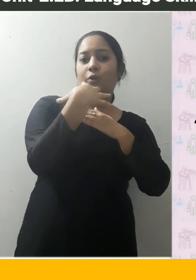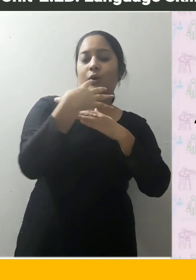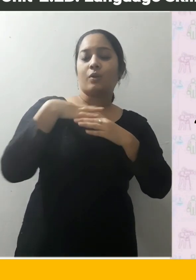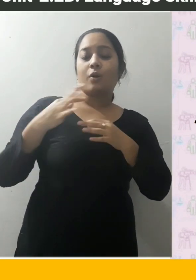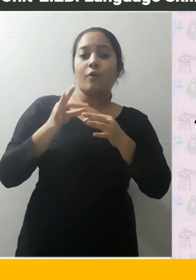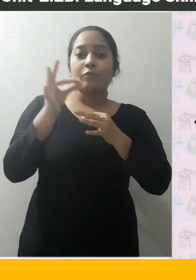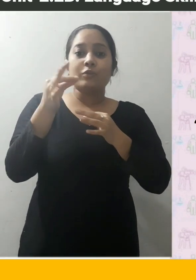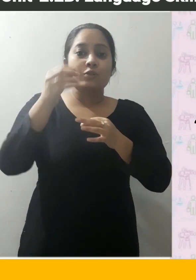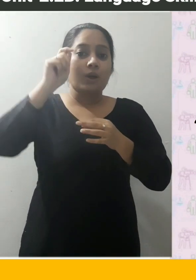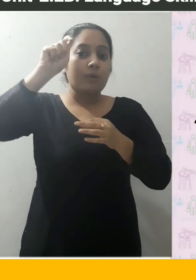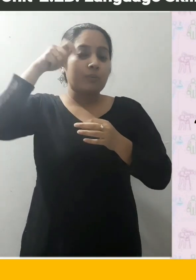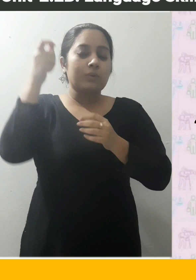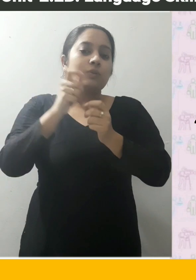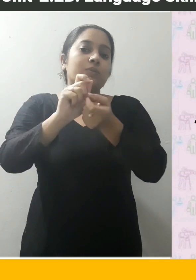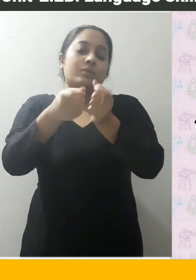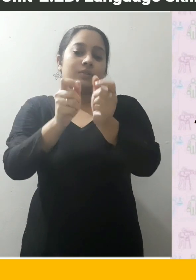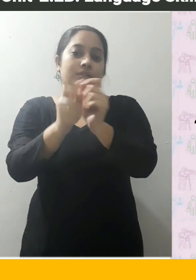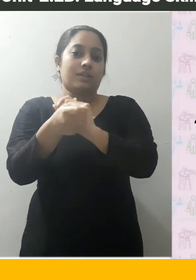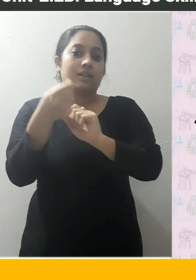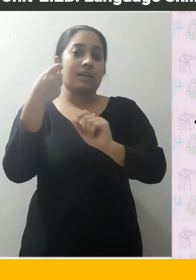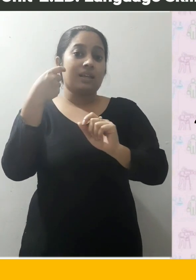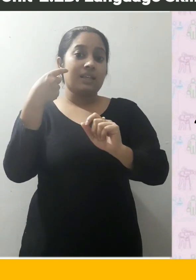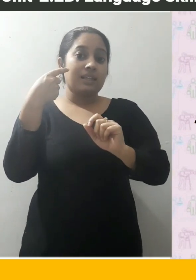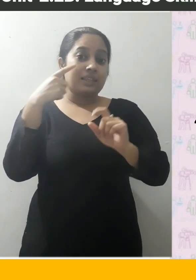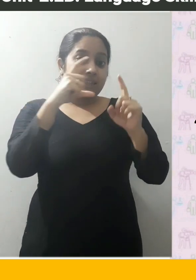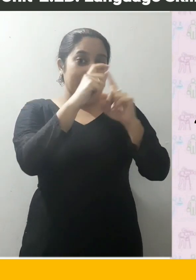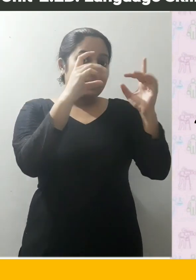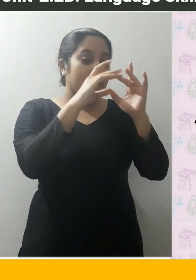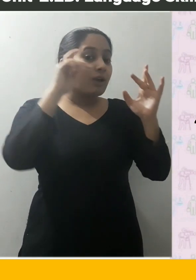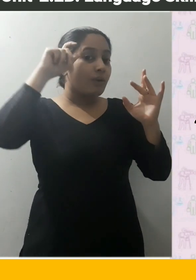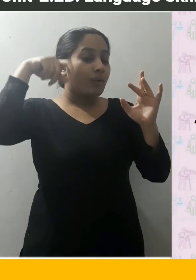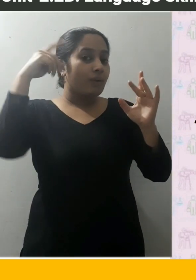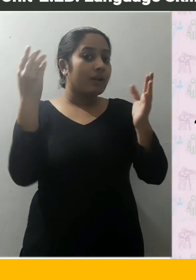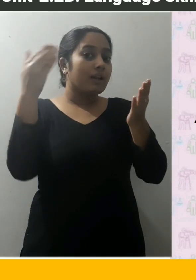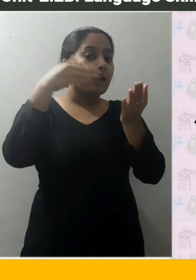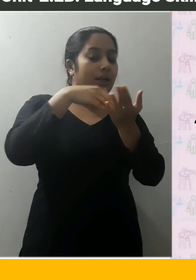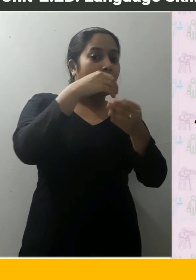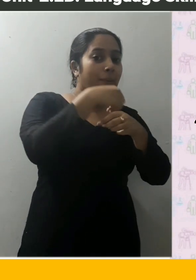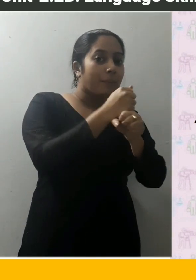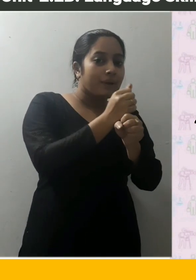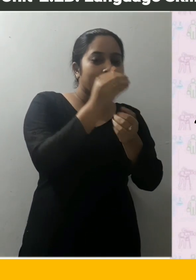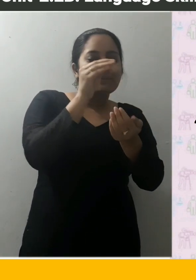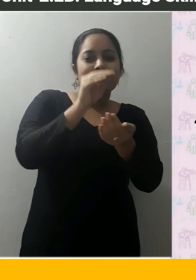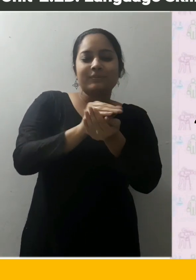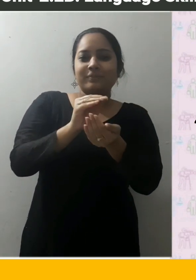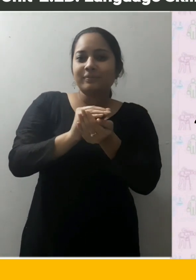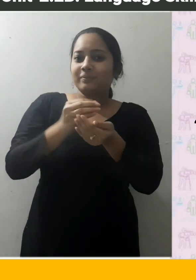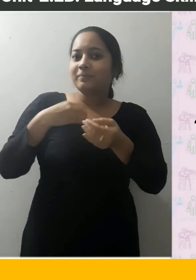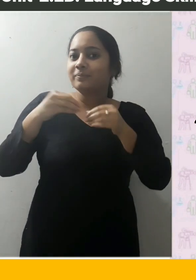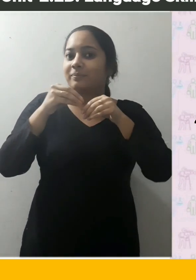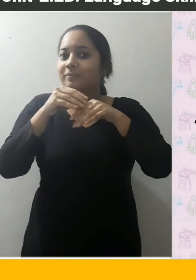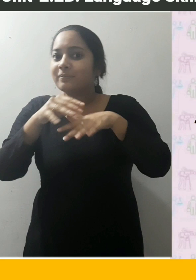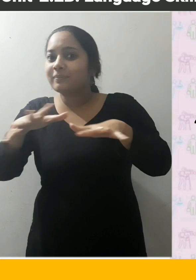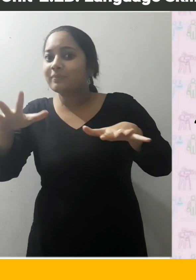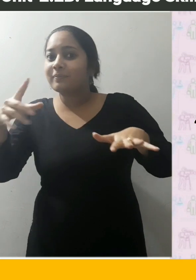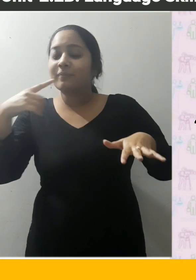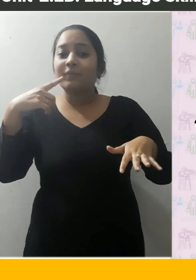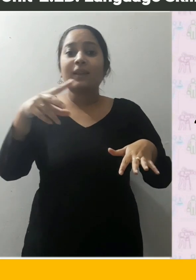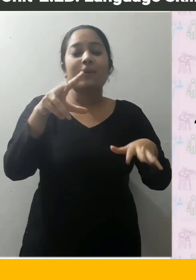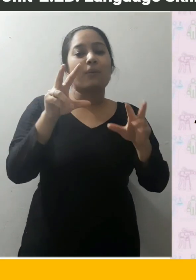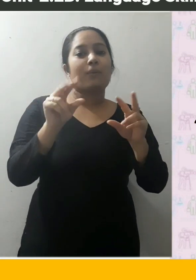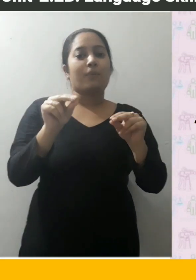its acknowledgement in future editions. No part of this digital content be reproduced, stored,